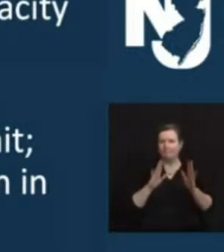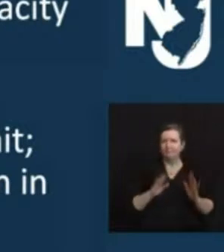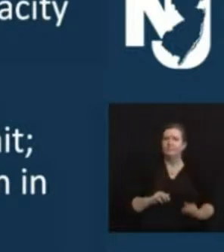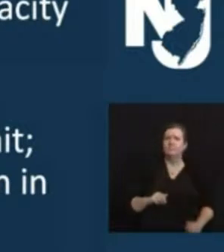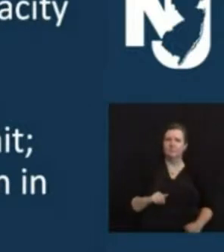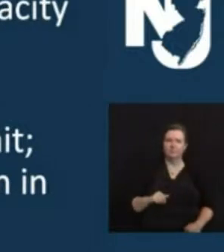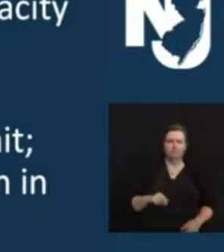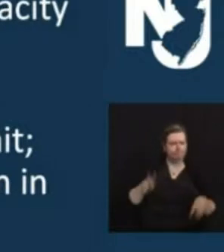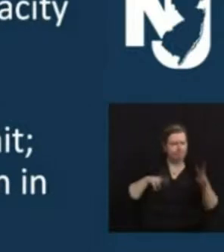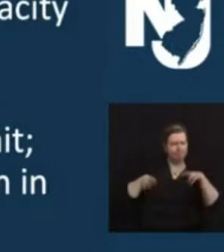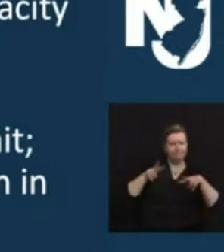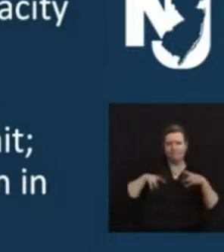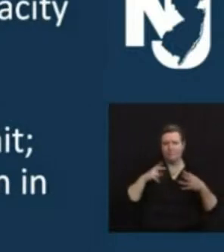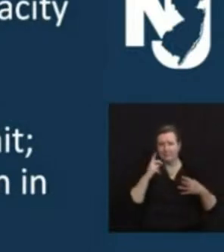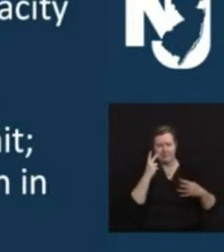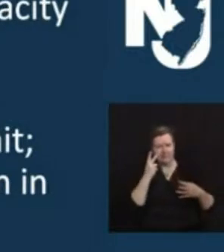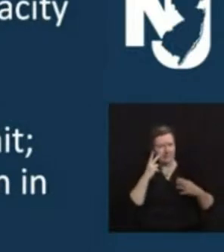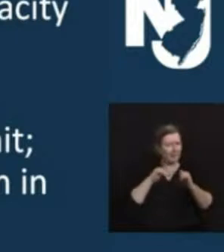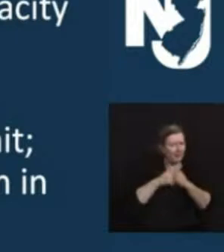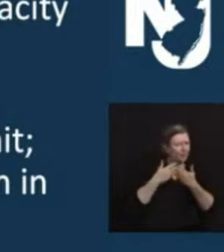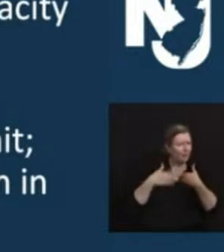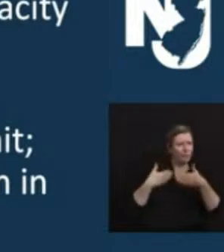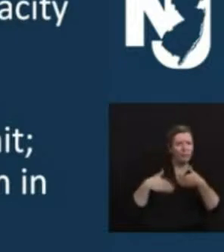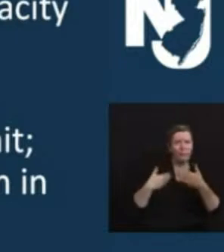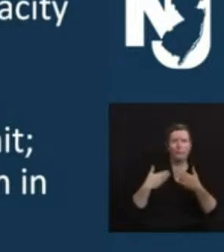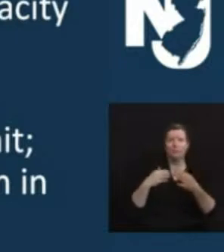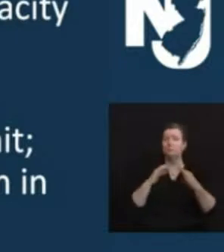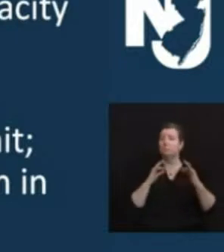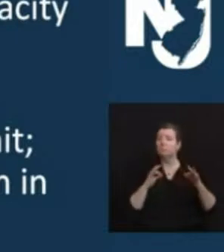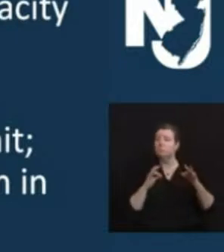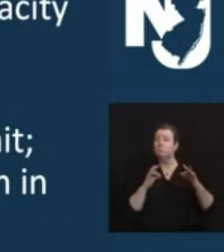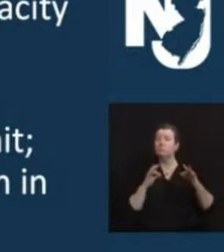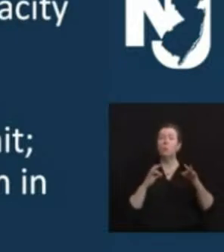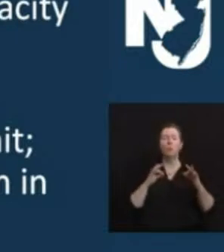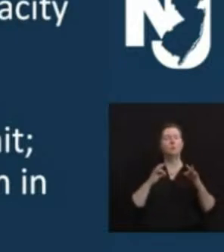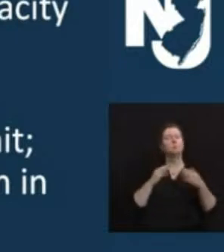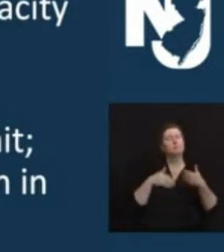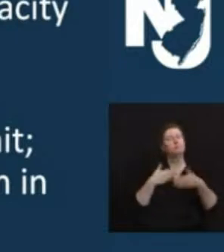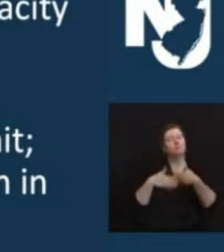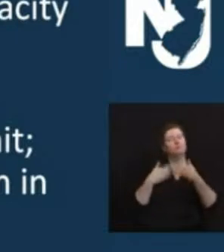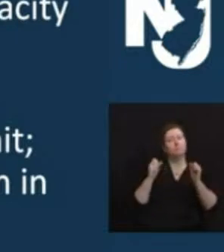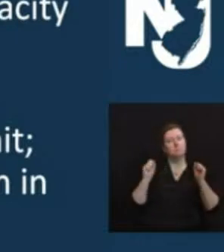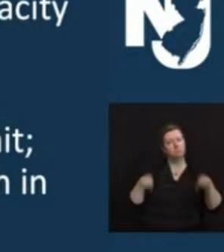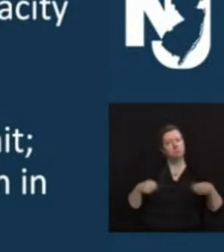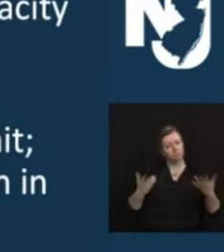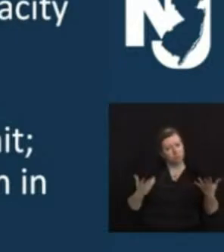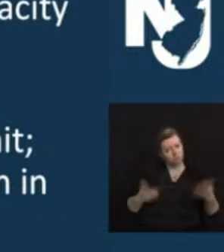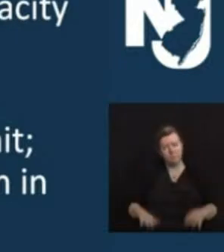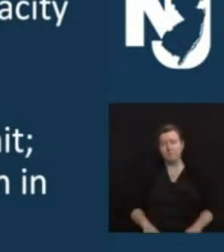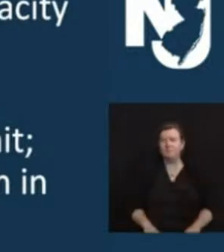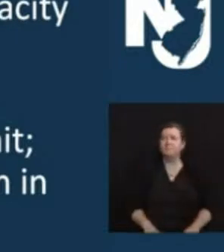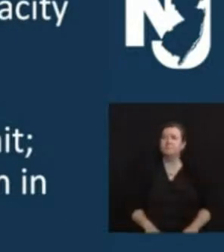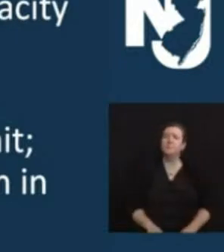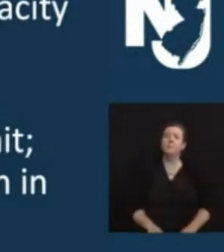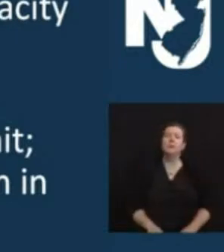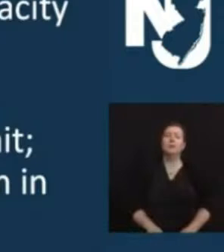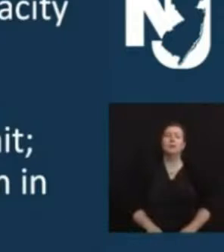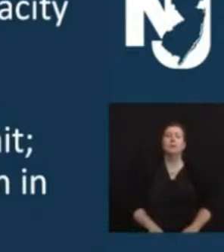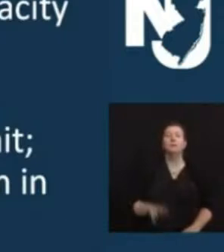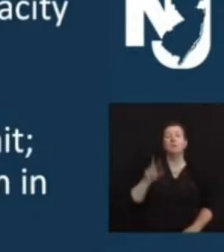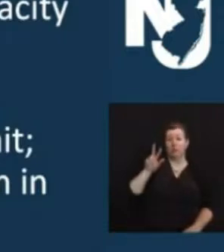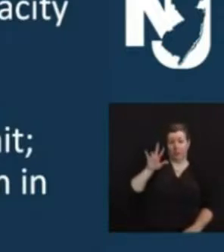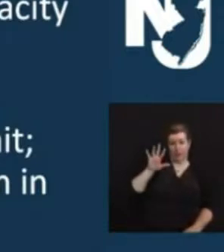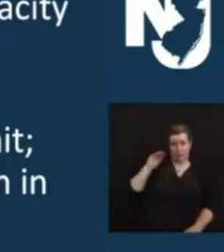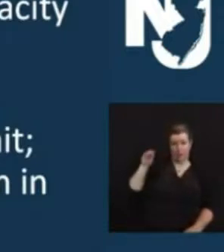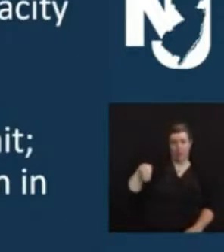closely monitor this and make sure that we stay ahead of it. So in addition to the 35%, the statewide requirement that